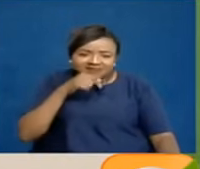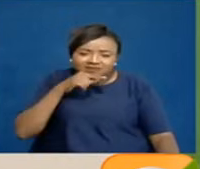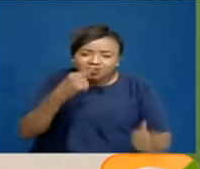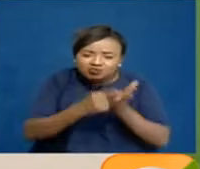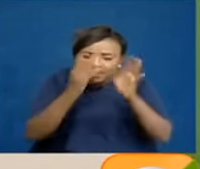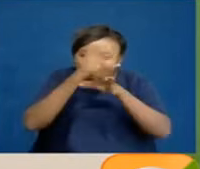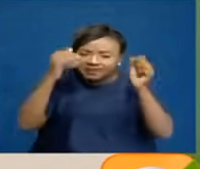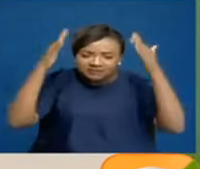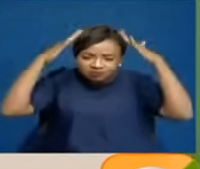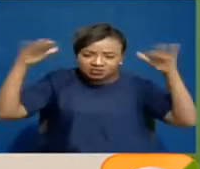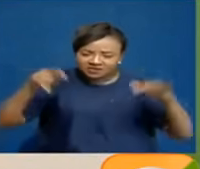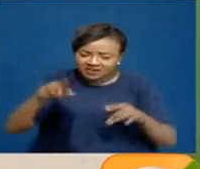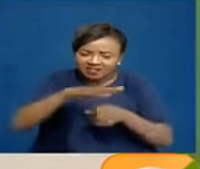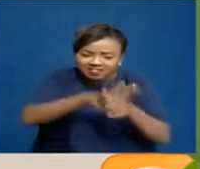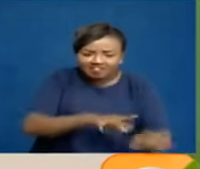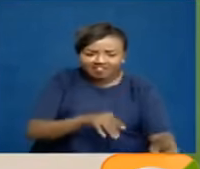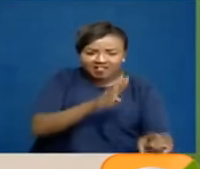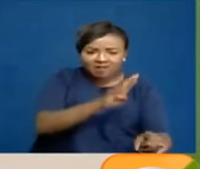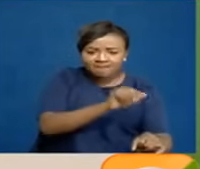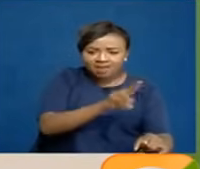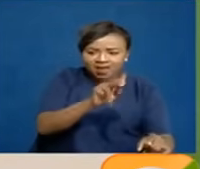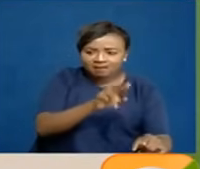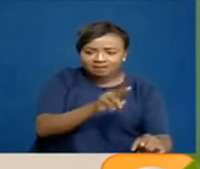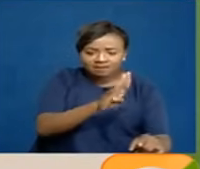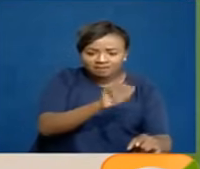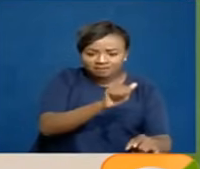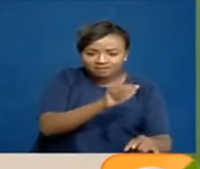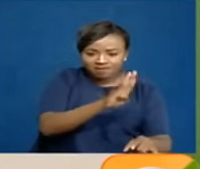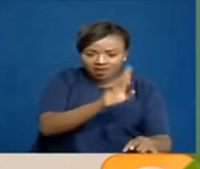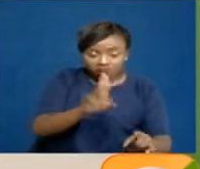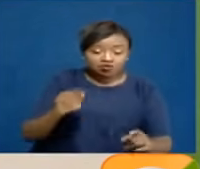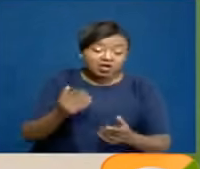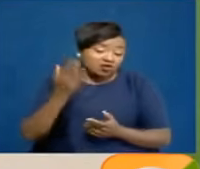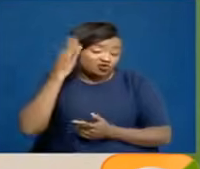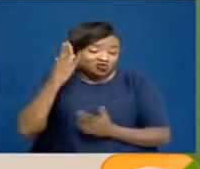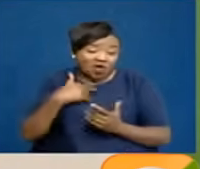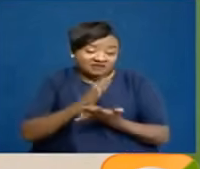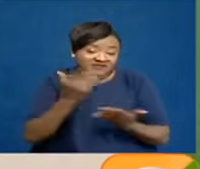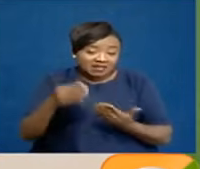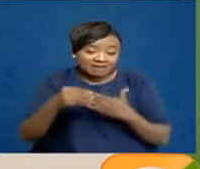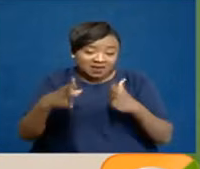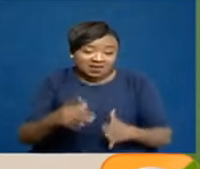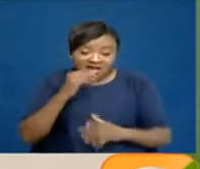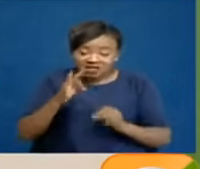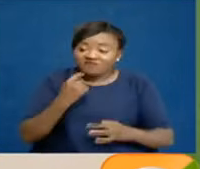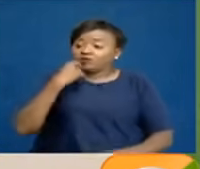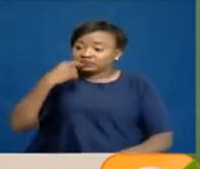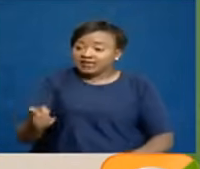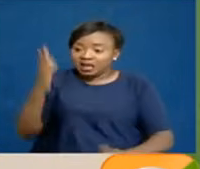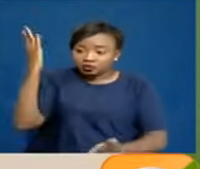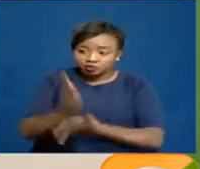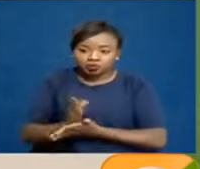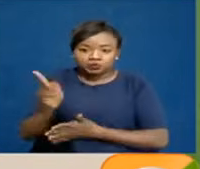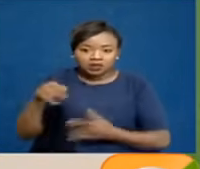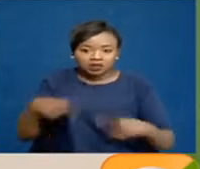There are those leaders who will be very uncomfortable when you speak truth to them. And we